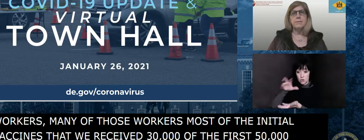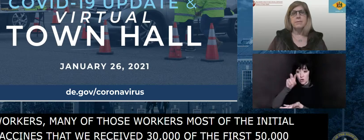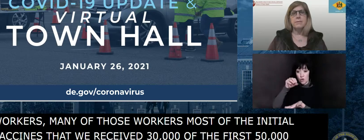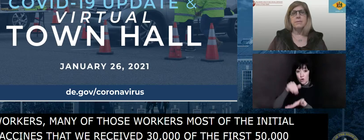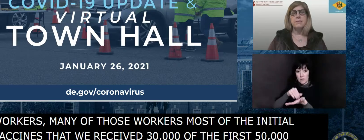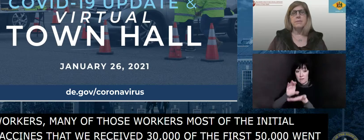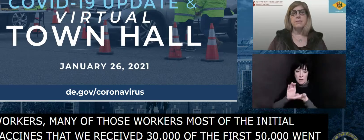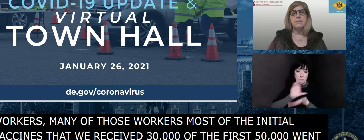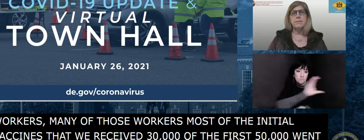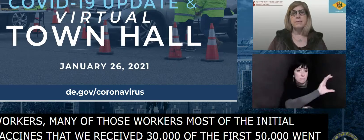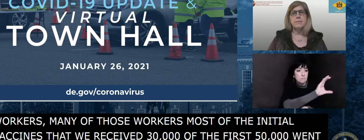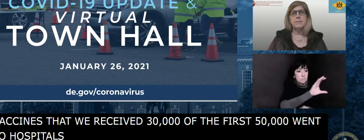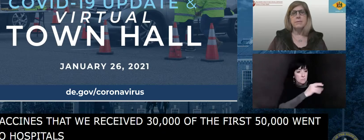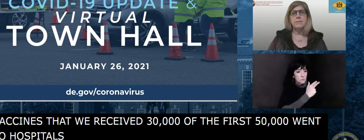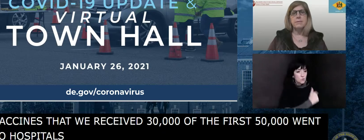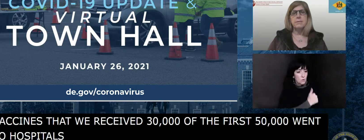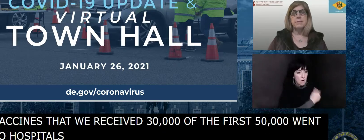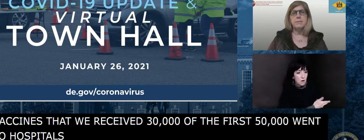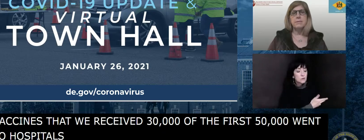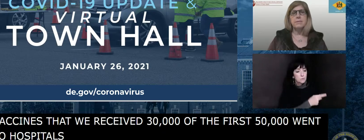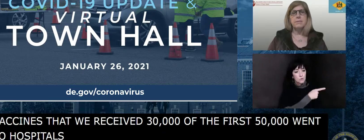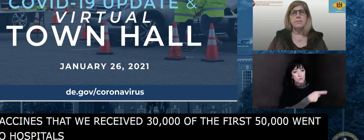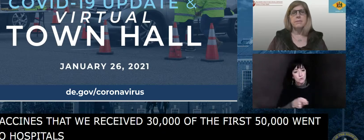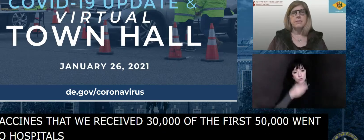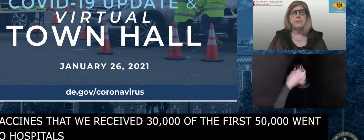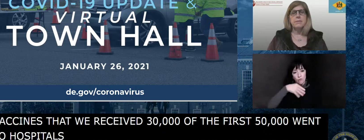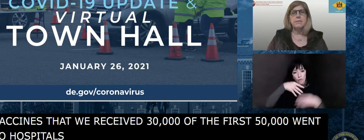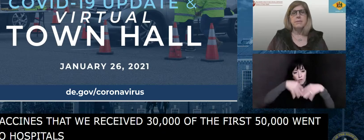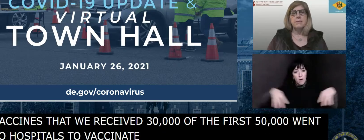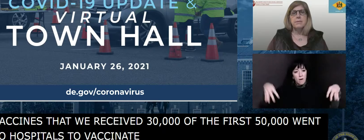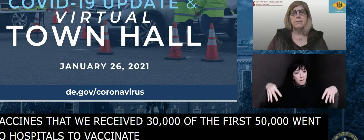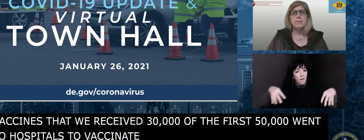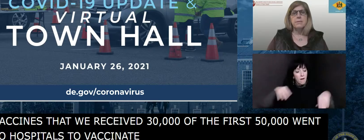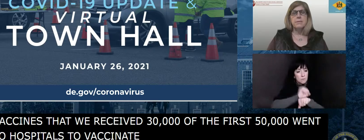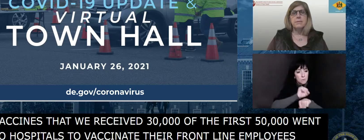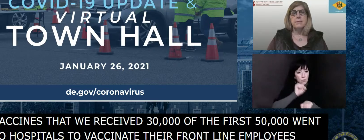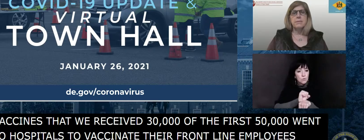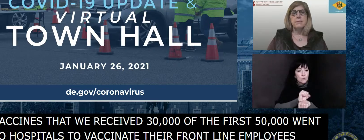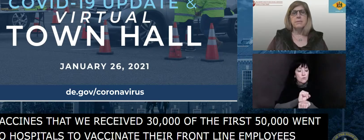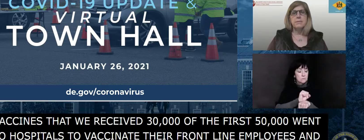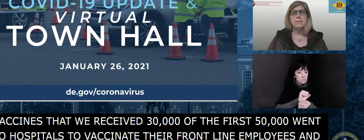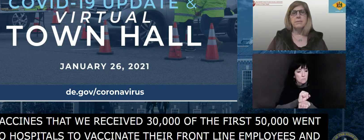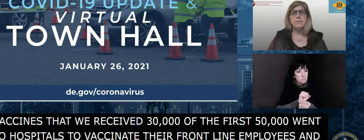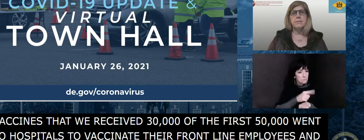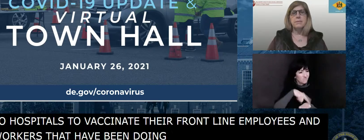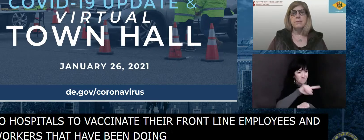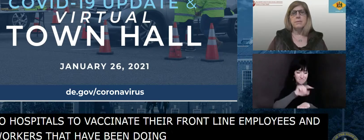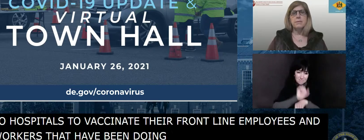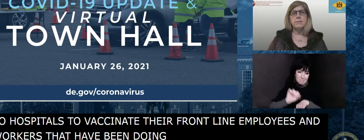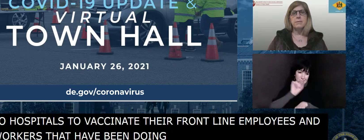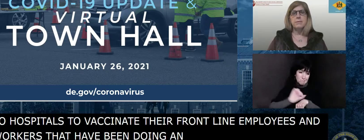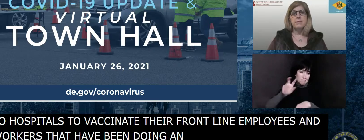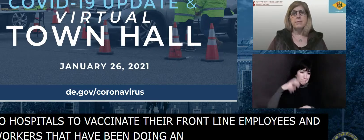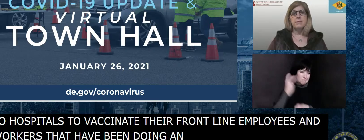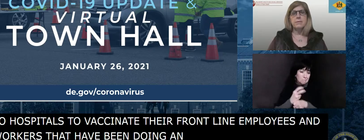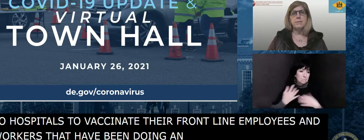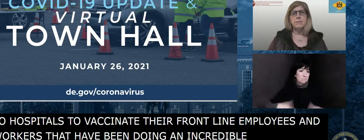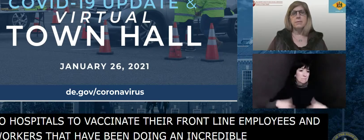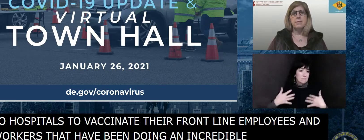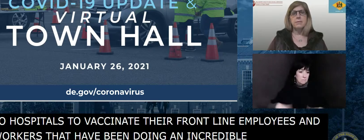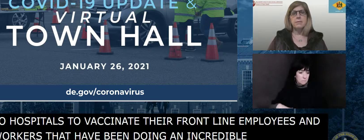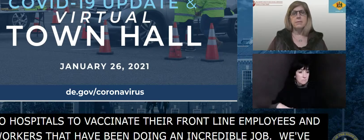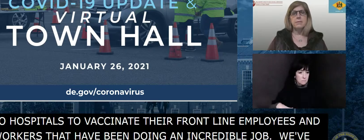their frontline employees and workers that have been just doing an incredible job. We've also used them. They've